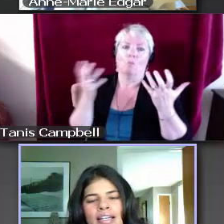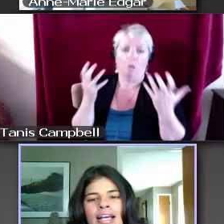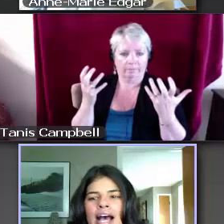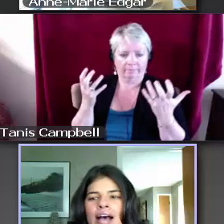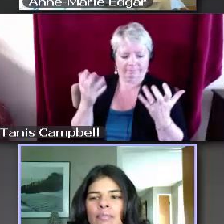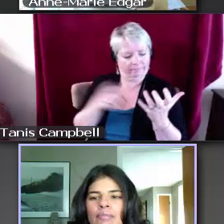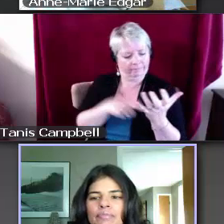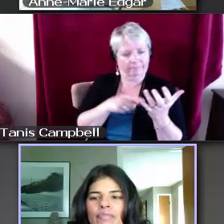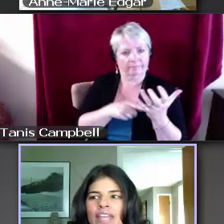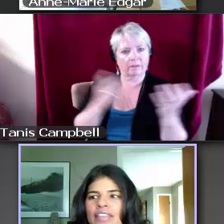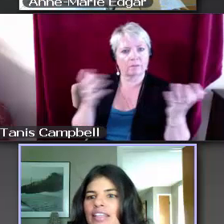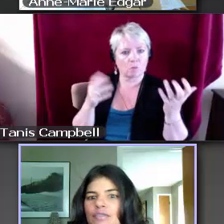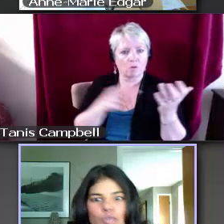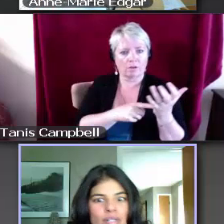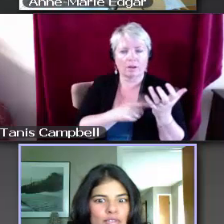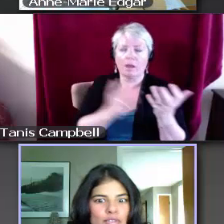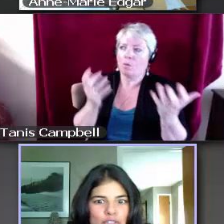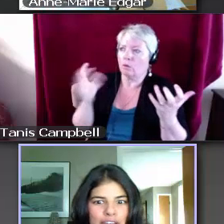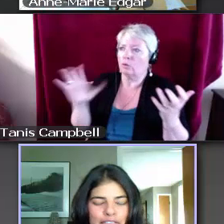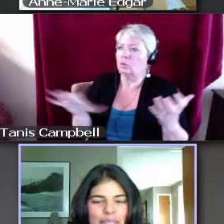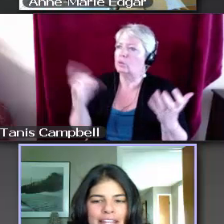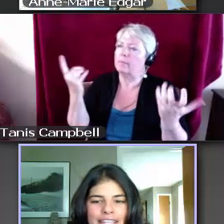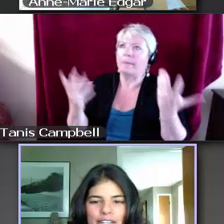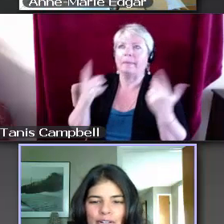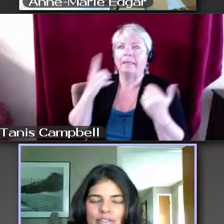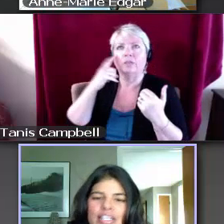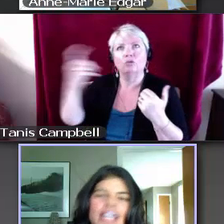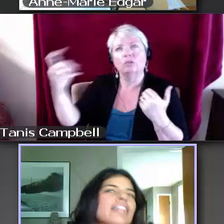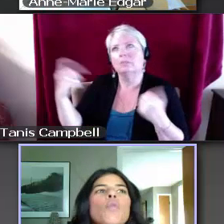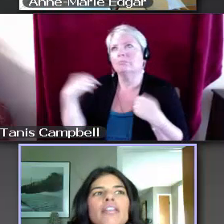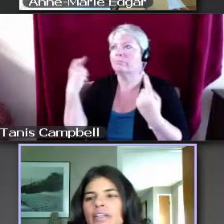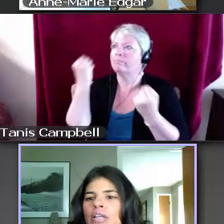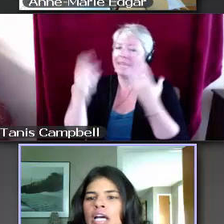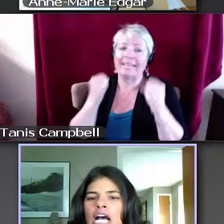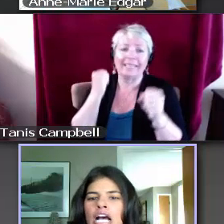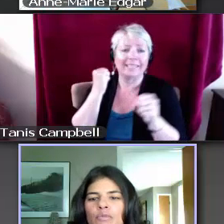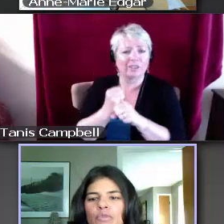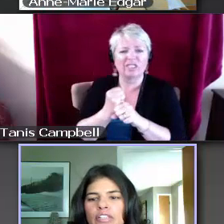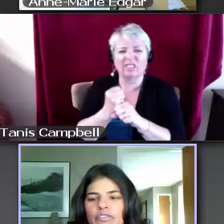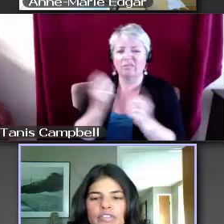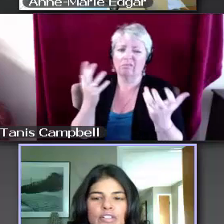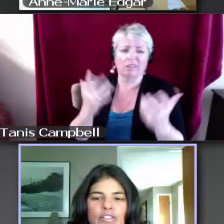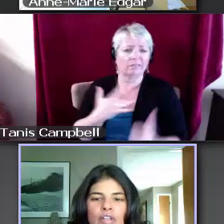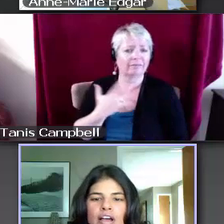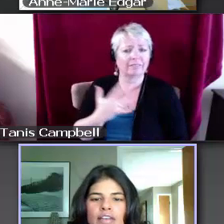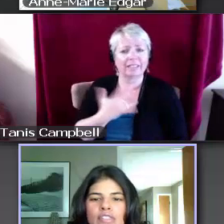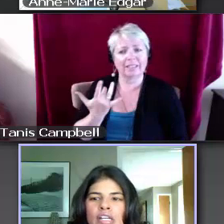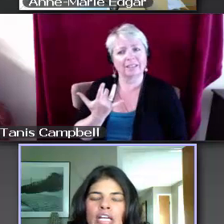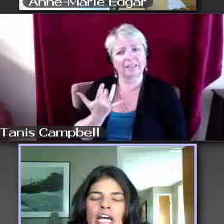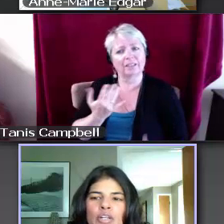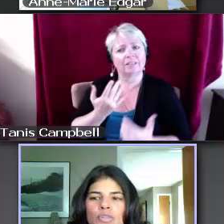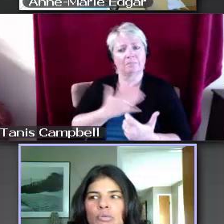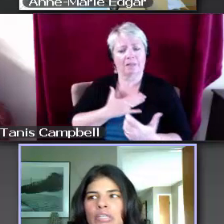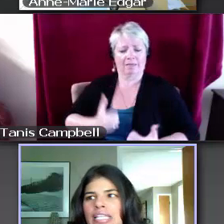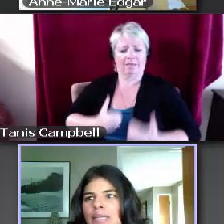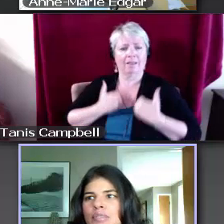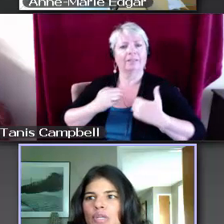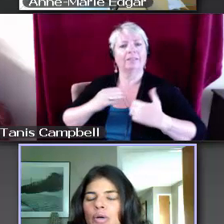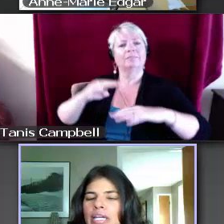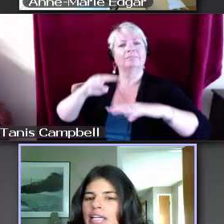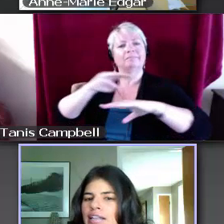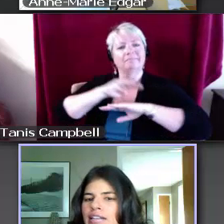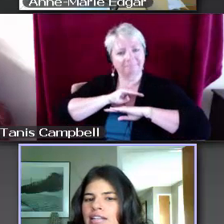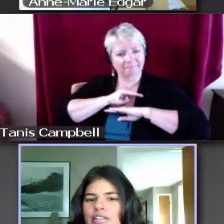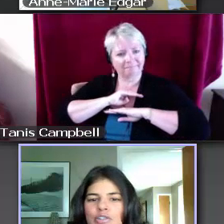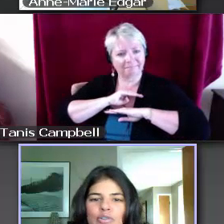something that they've dreamed of doing for many years, and they want to feel really fulfilled in their lives. You know, so it keeps